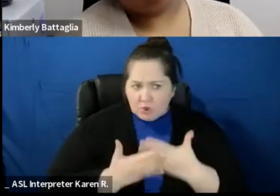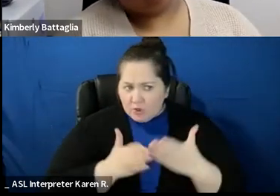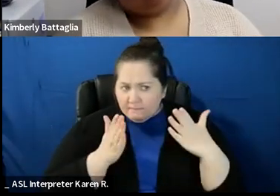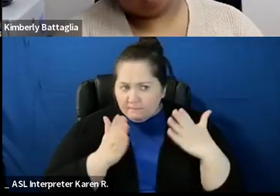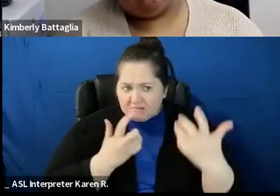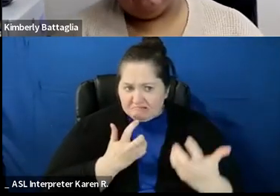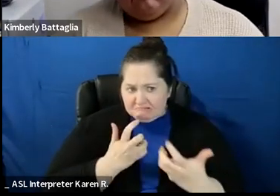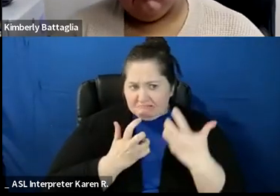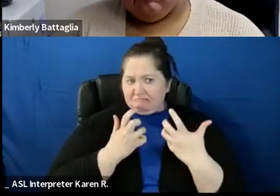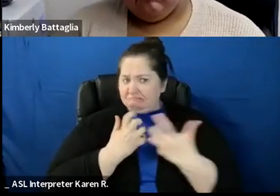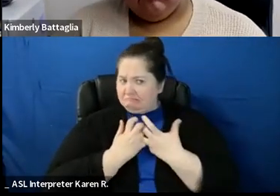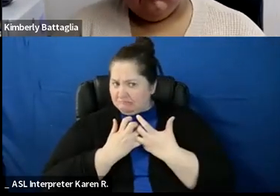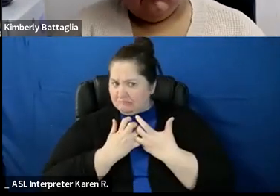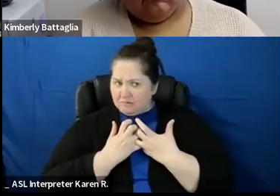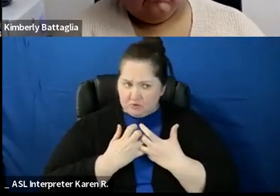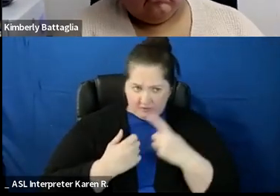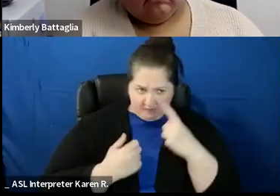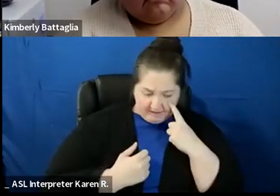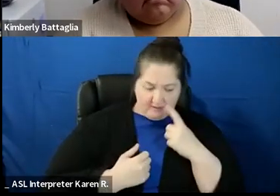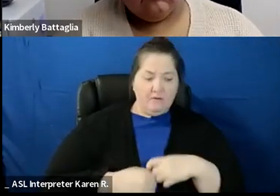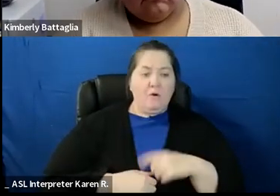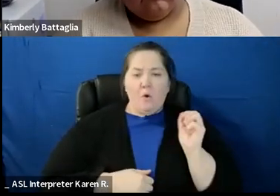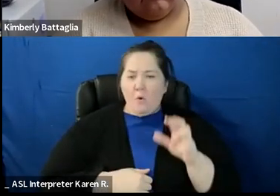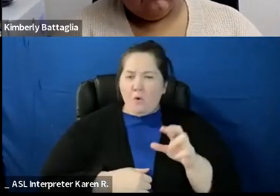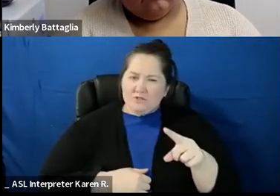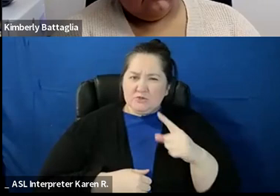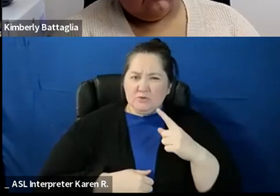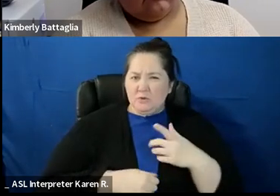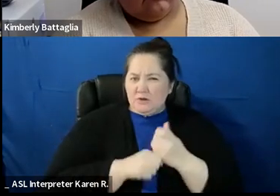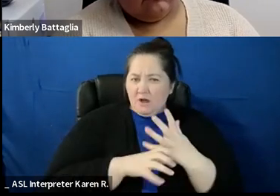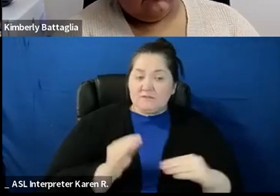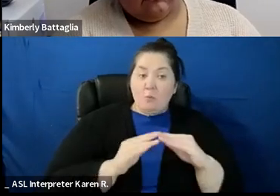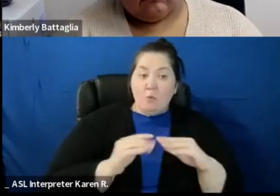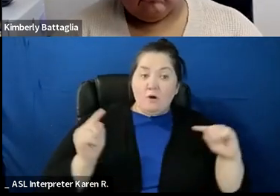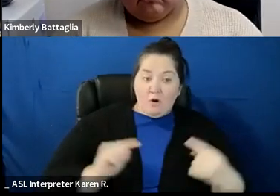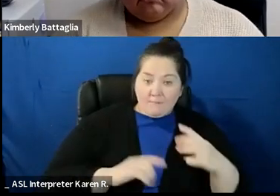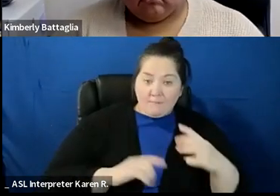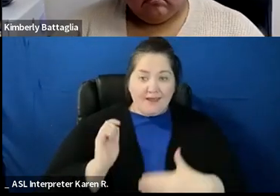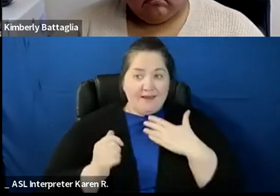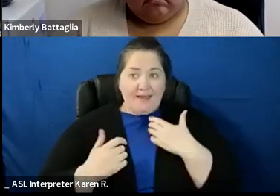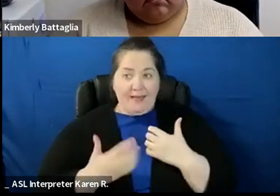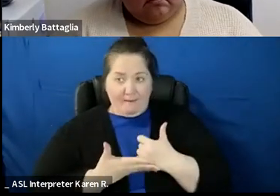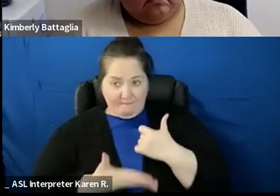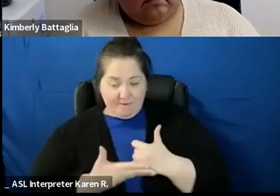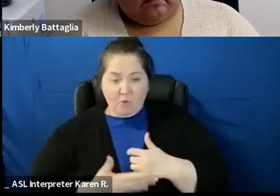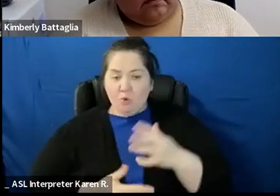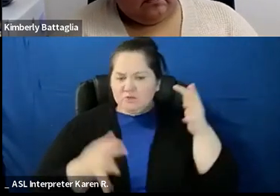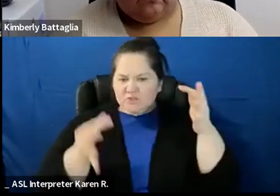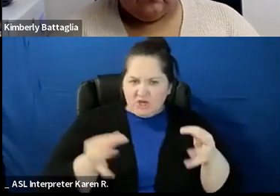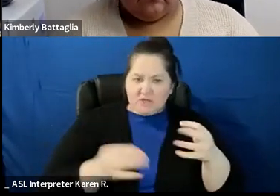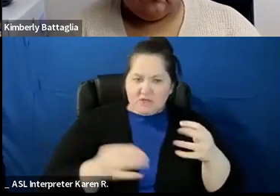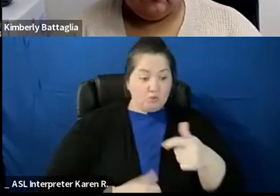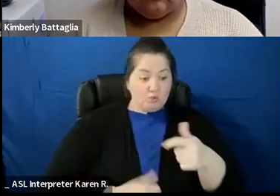to send this individual to? Or are you going to cause more harm? Are you going to judge them? Are you a survivor